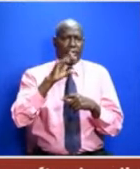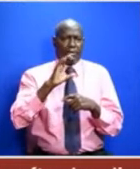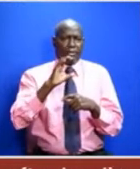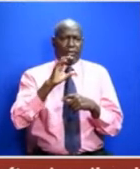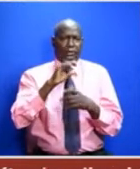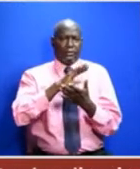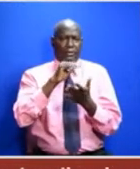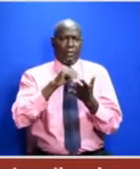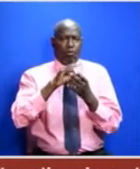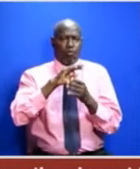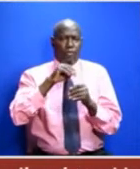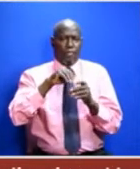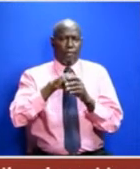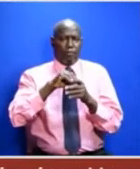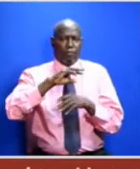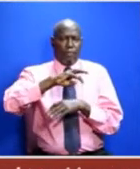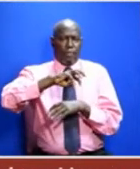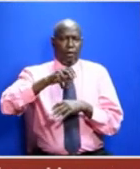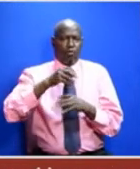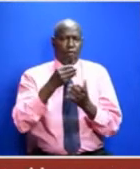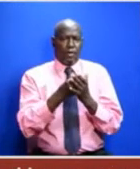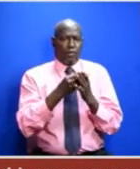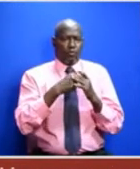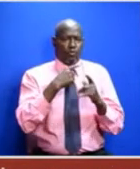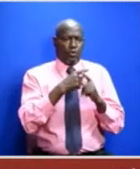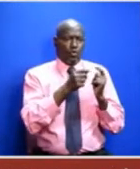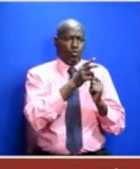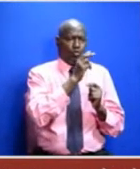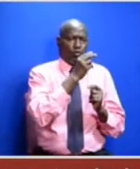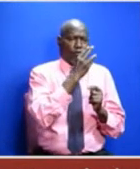the county. The commitment applies to the financial year